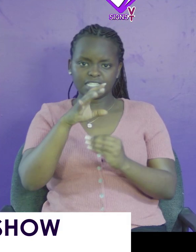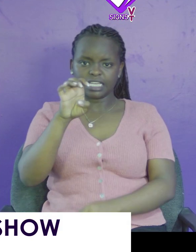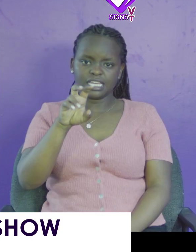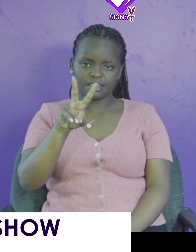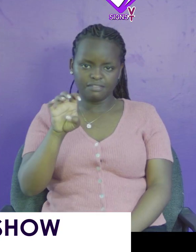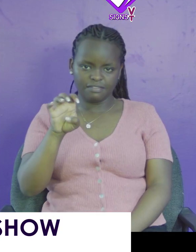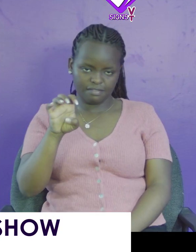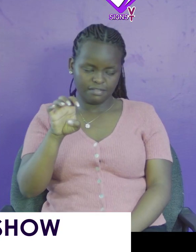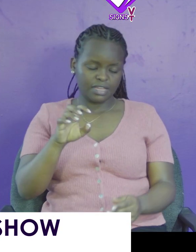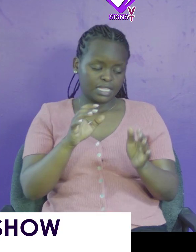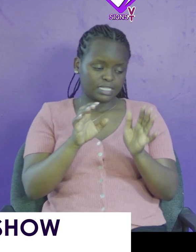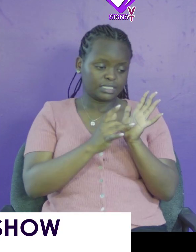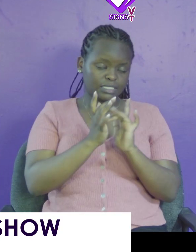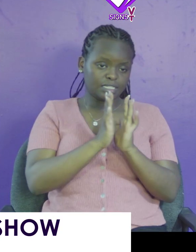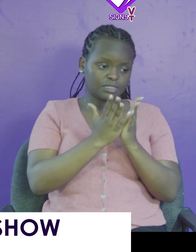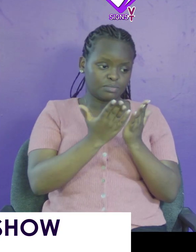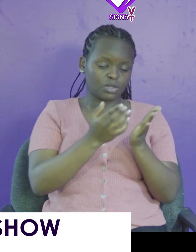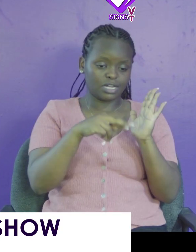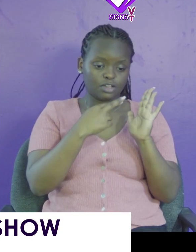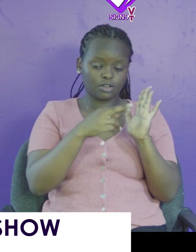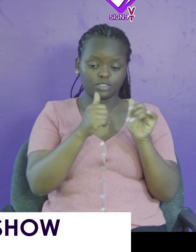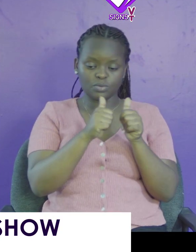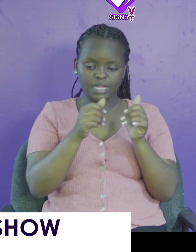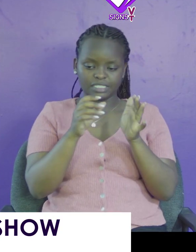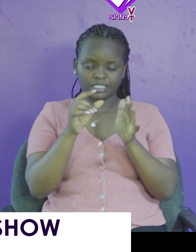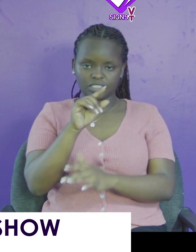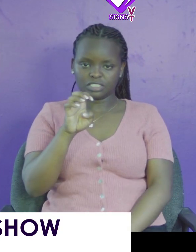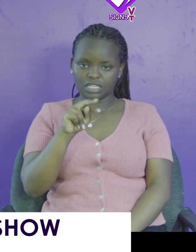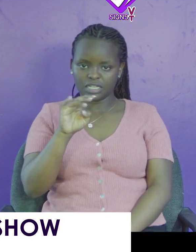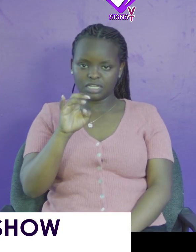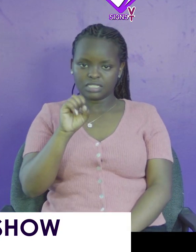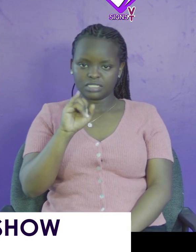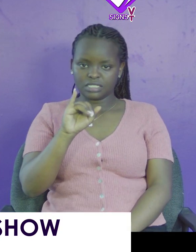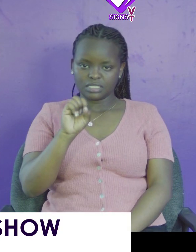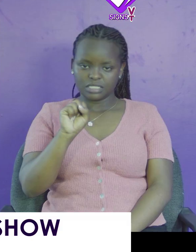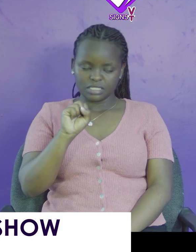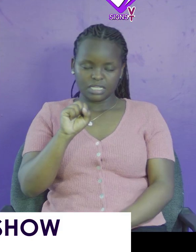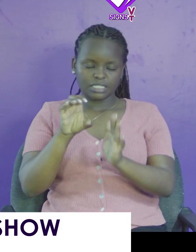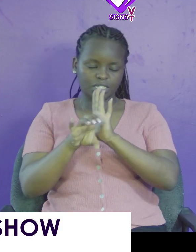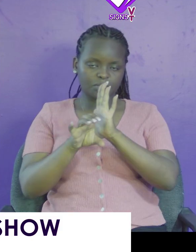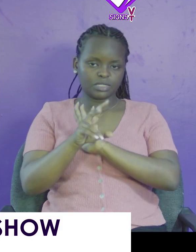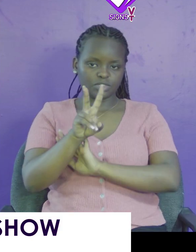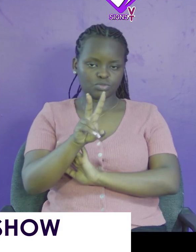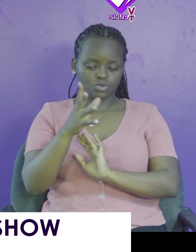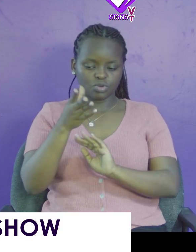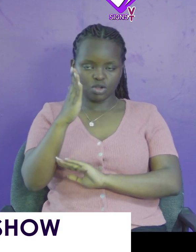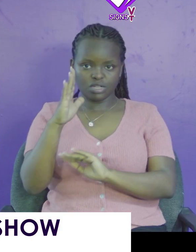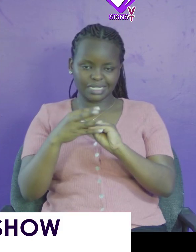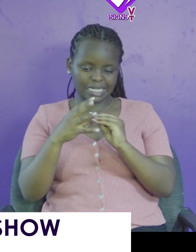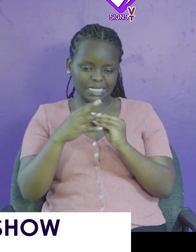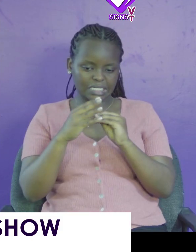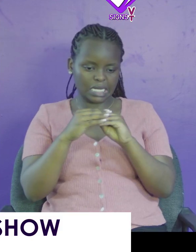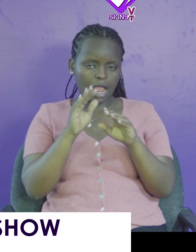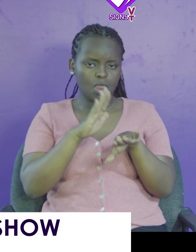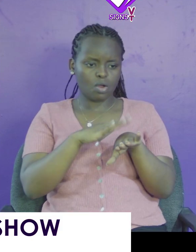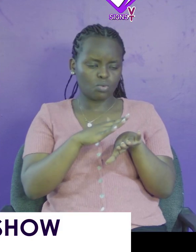Bible records very well in Genesis chapter 2 that God created a suitable helper. A suitable helper for